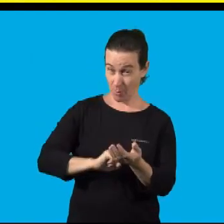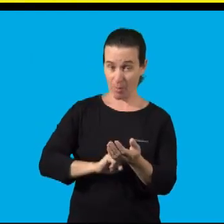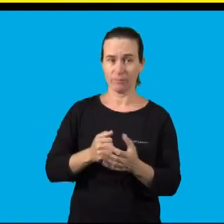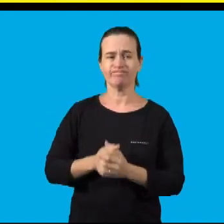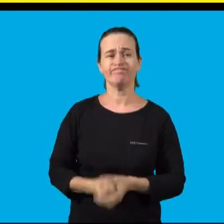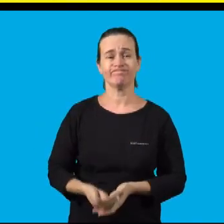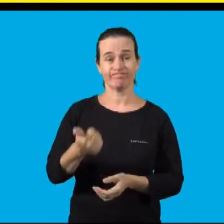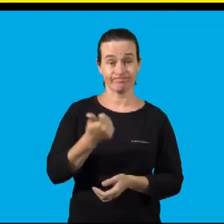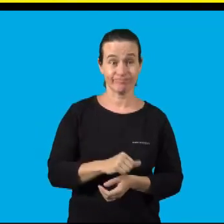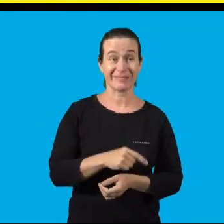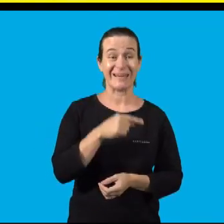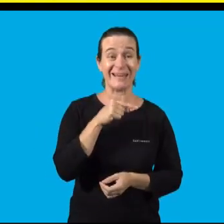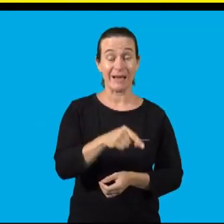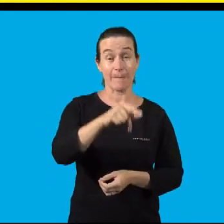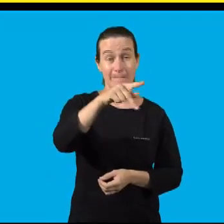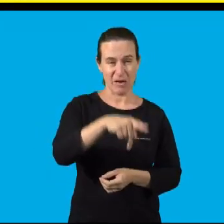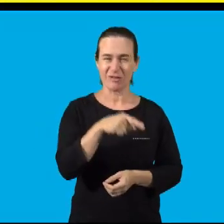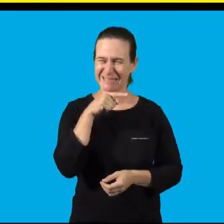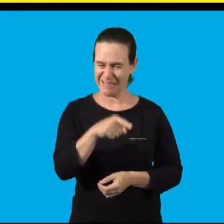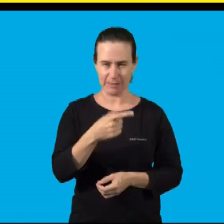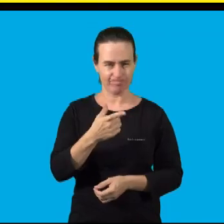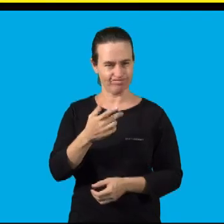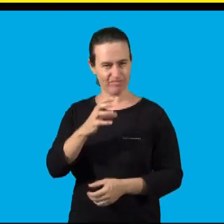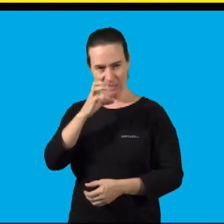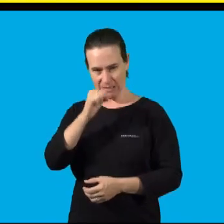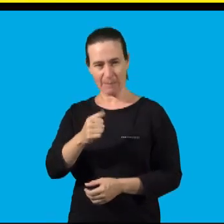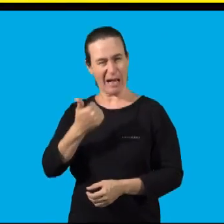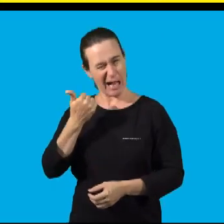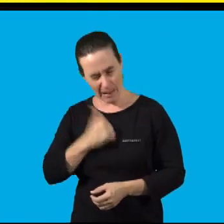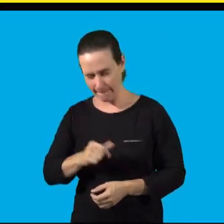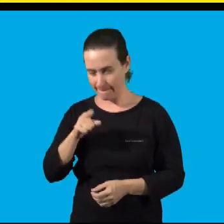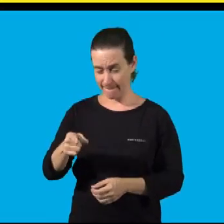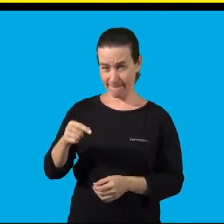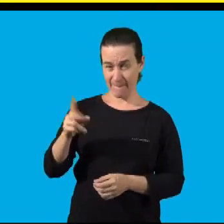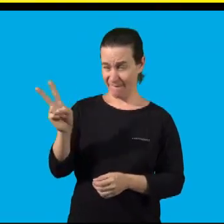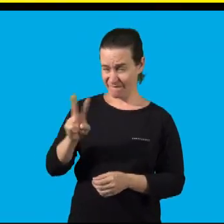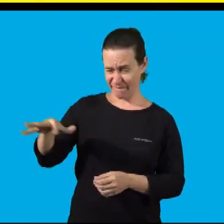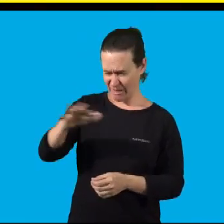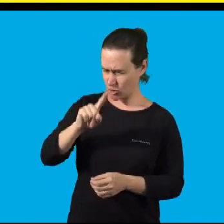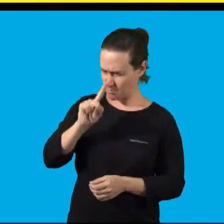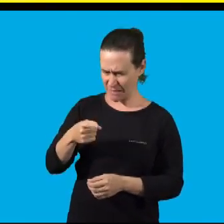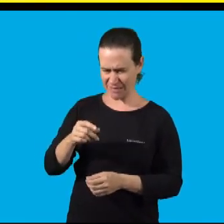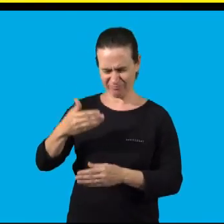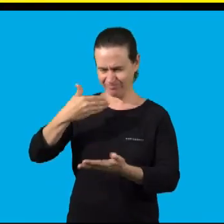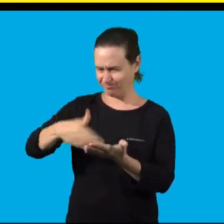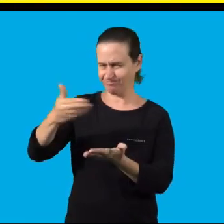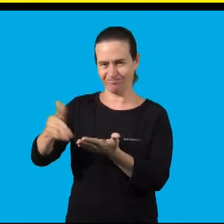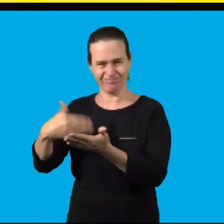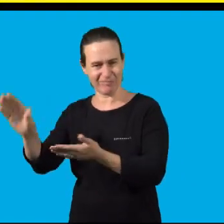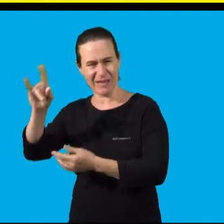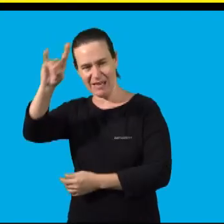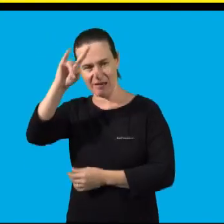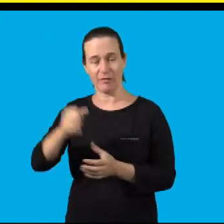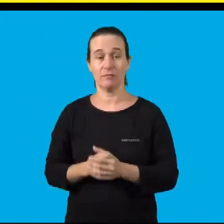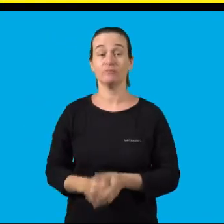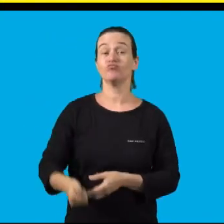his involvement in the trials, Paris appears to be helping the village rid itself of evil. Evidence and